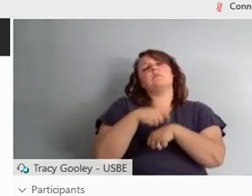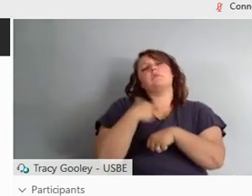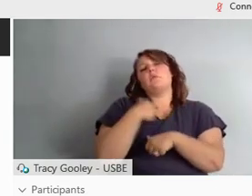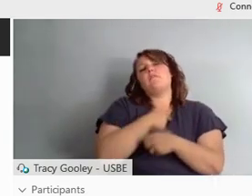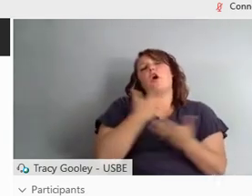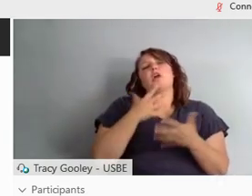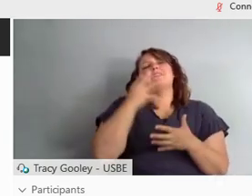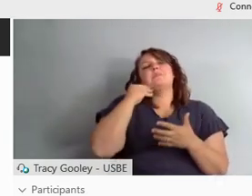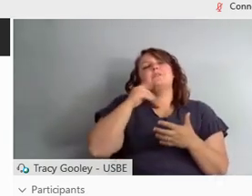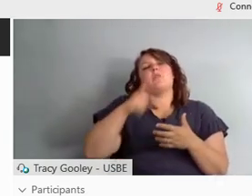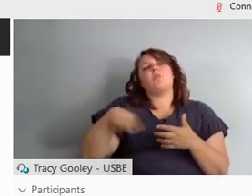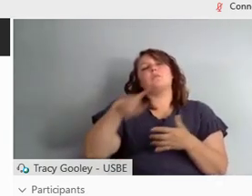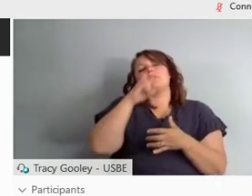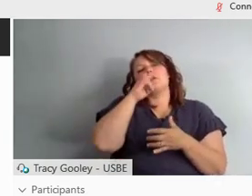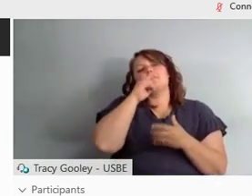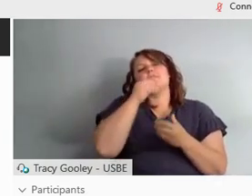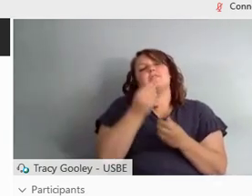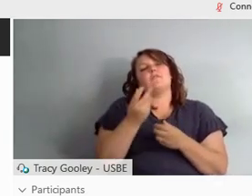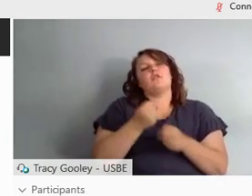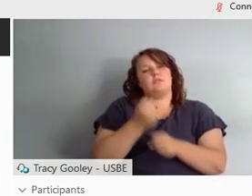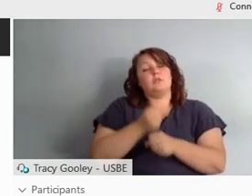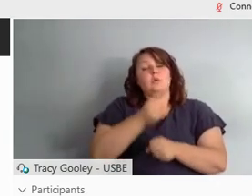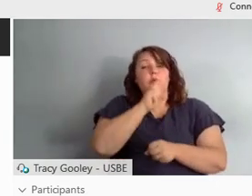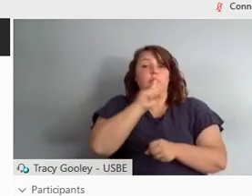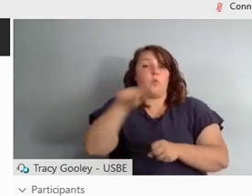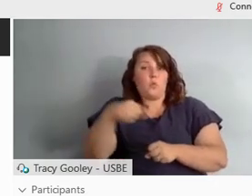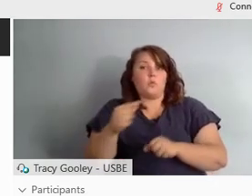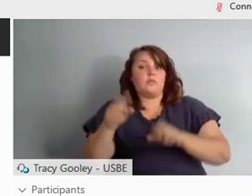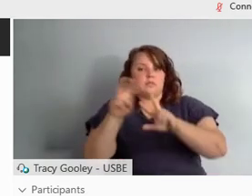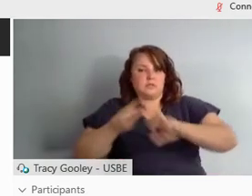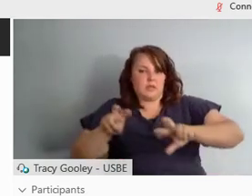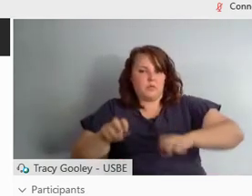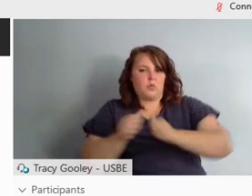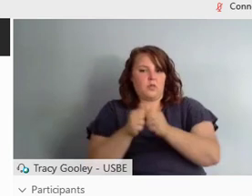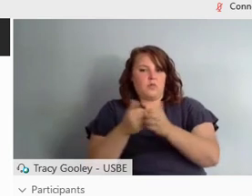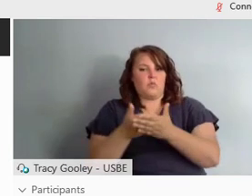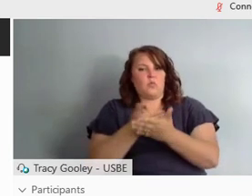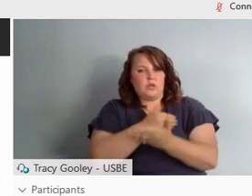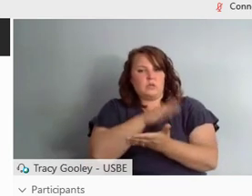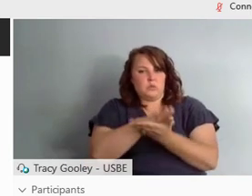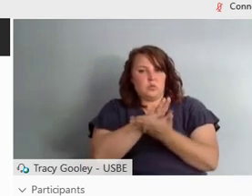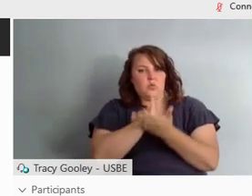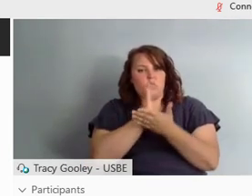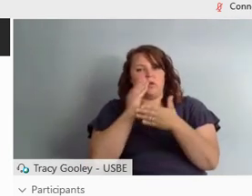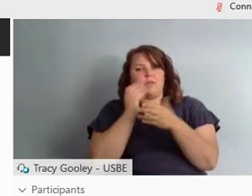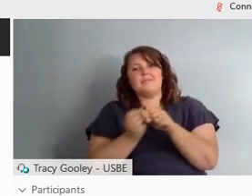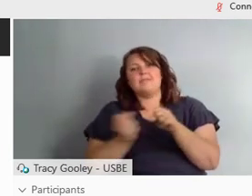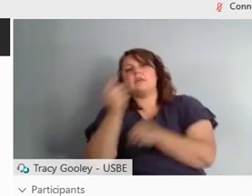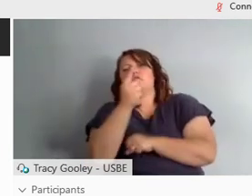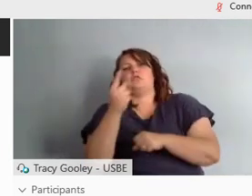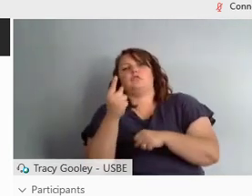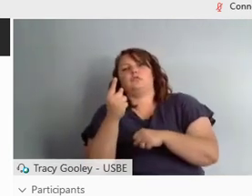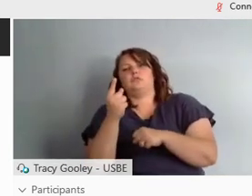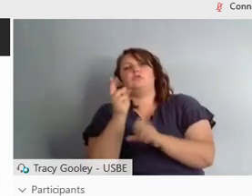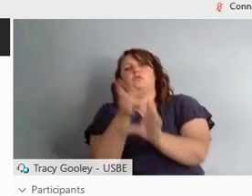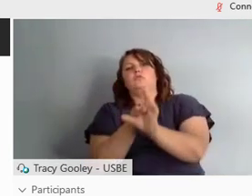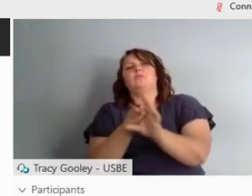So you're only doing this with your preschoolers that are going into kindergarten next year.